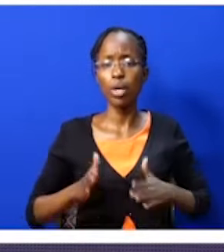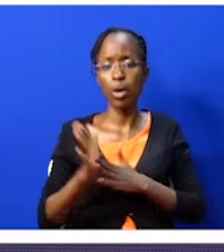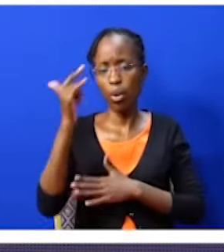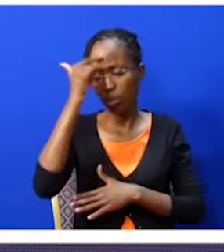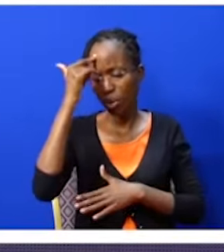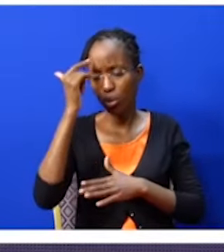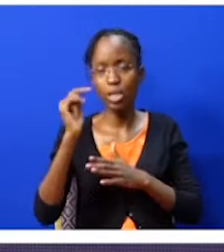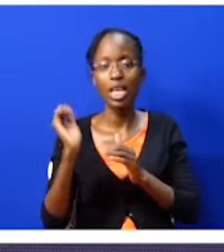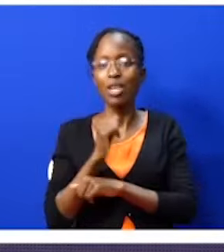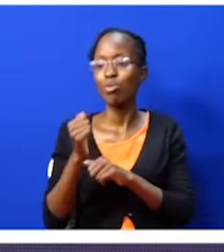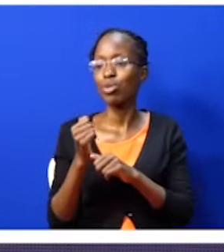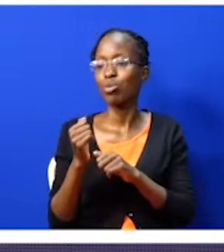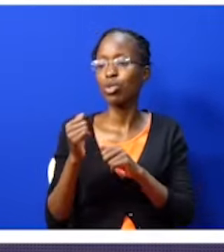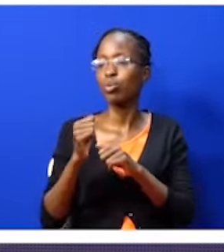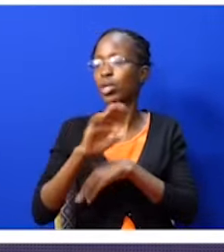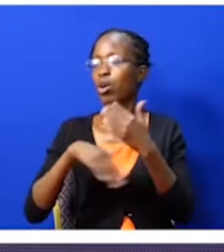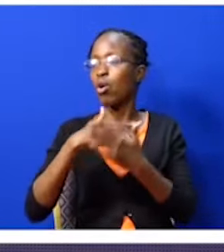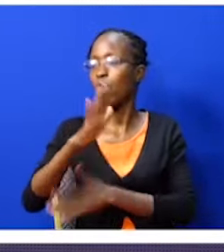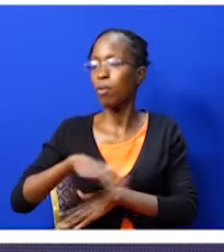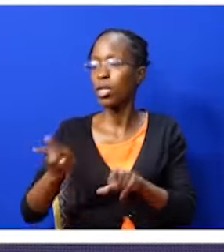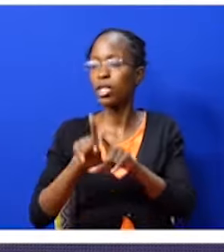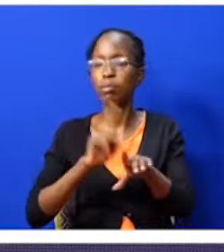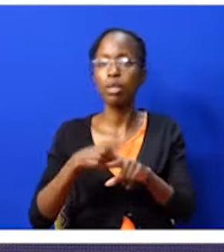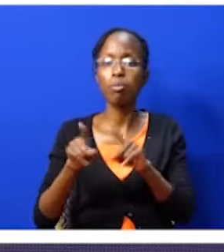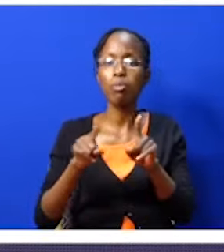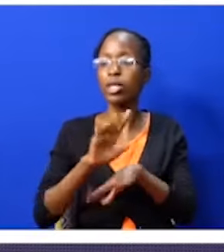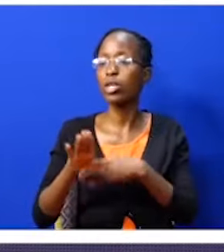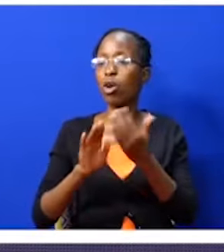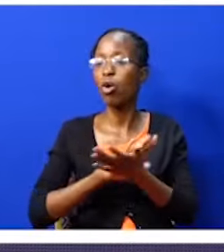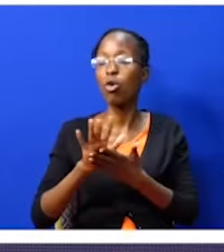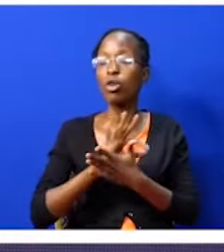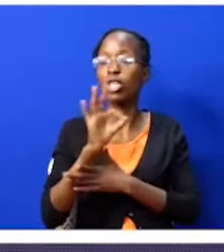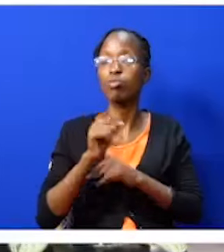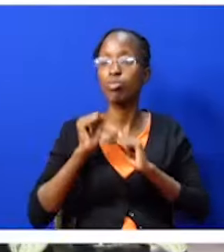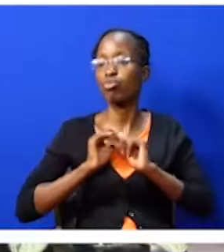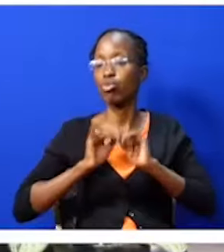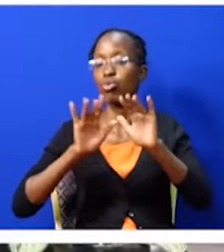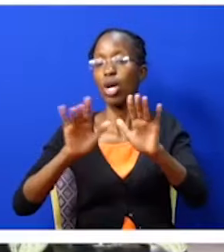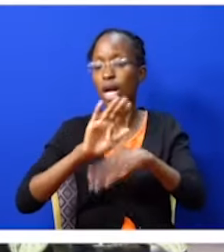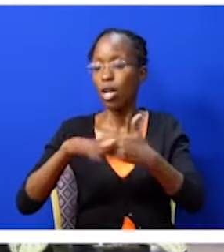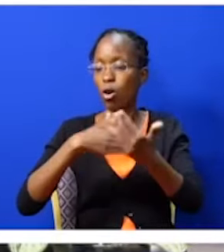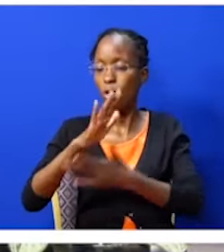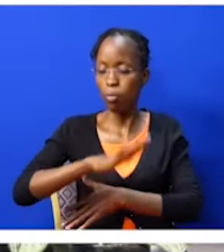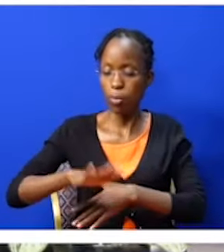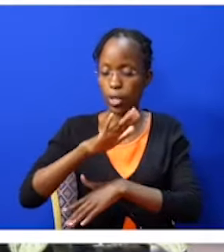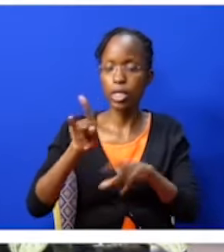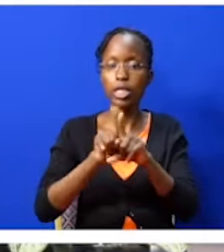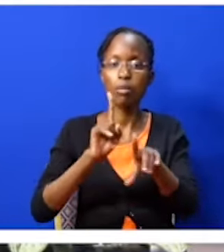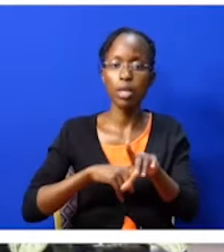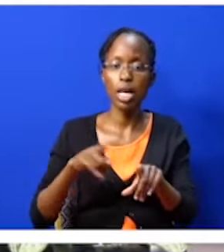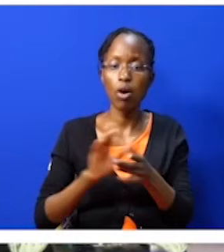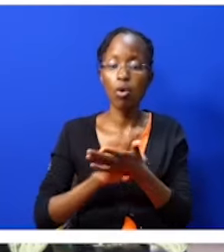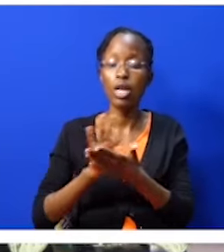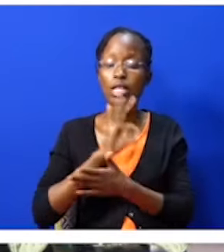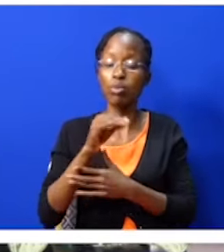only be at one place in one time, but the Holy Spirit could be everywhere at once. So the Holy Spirit is working in you